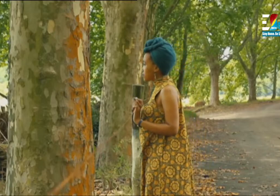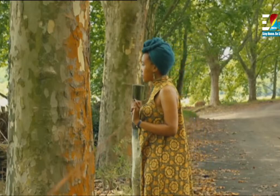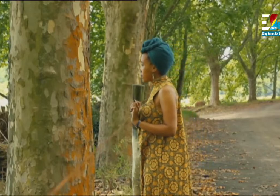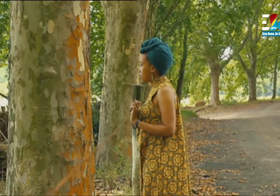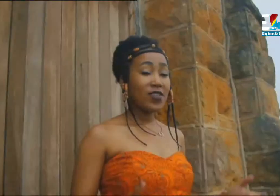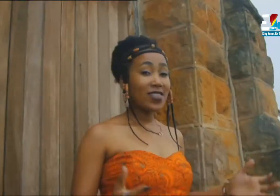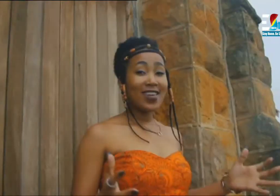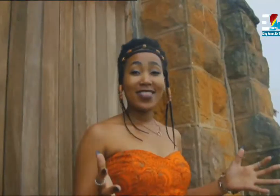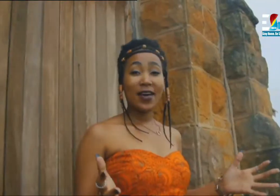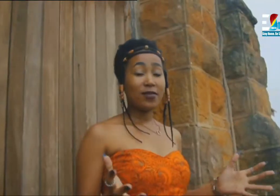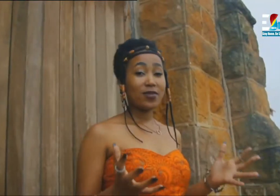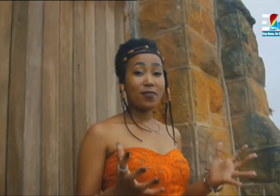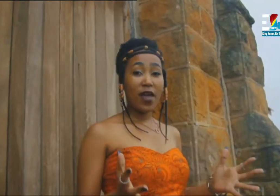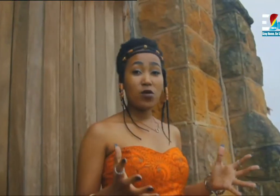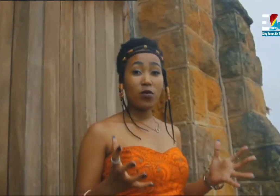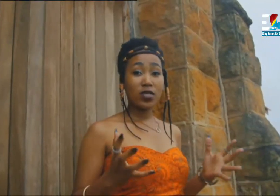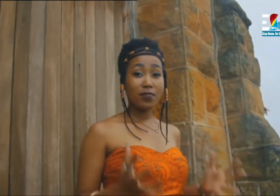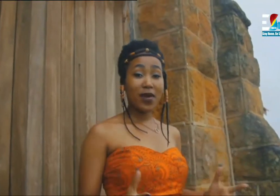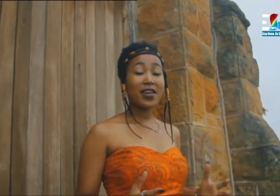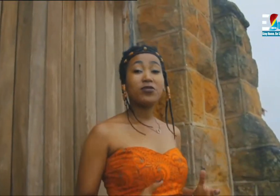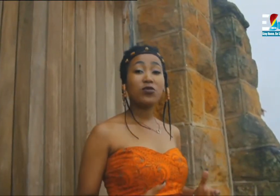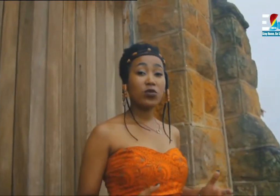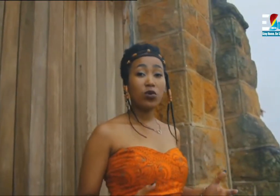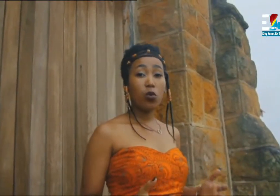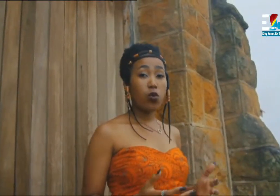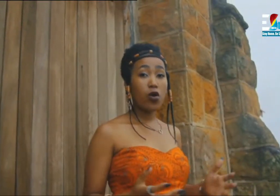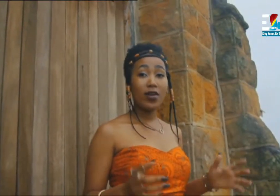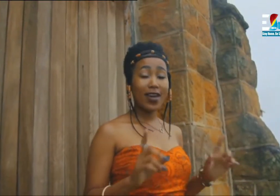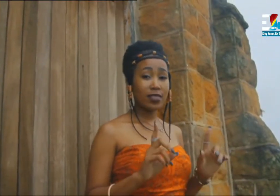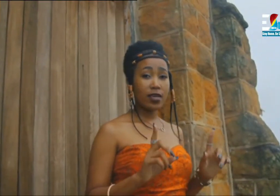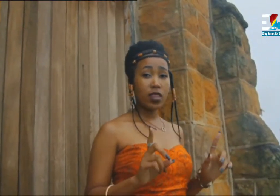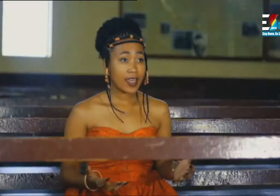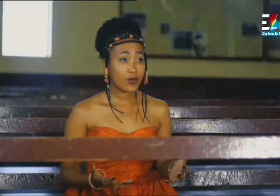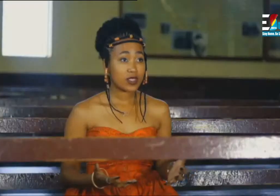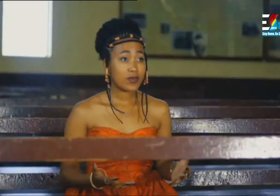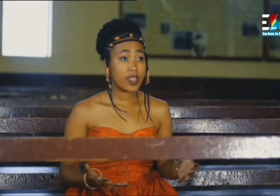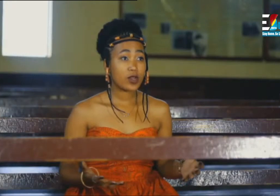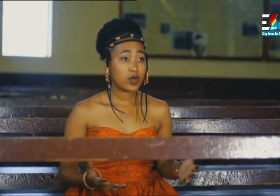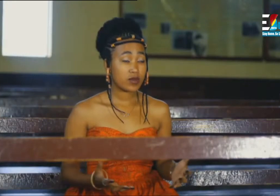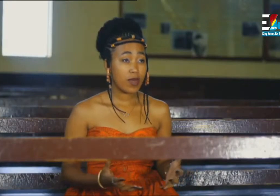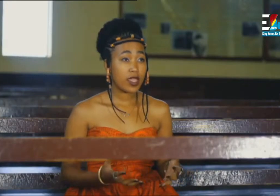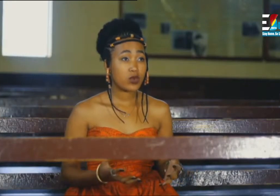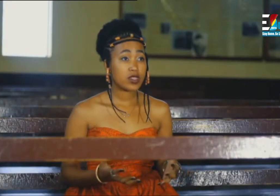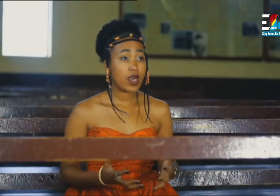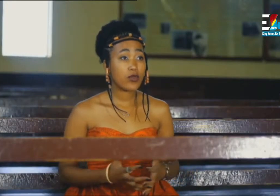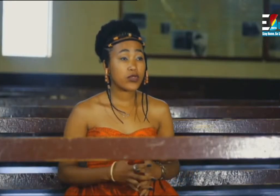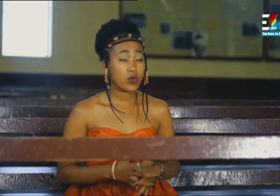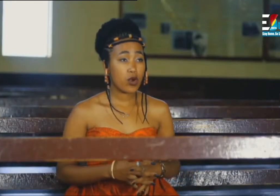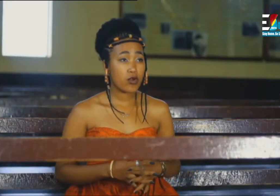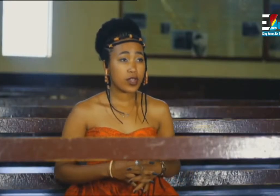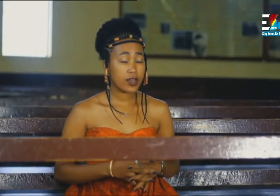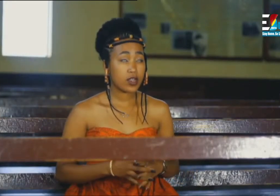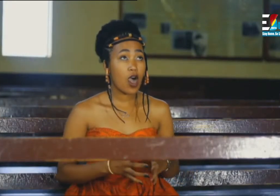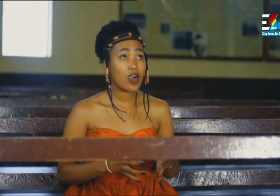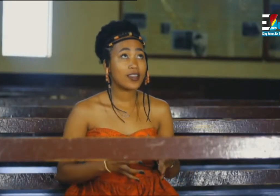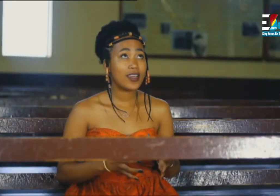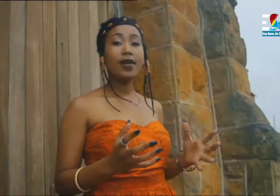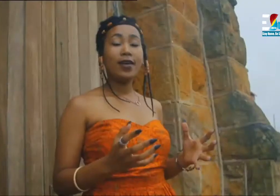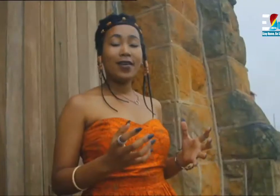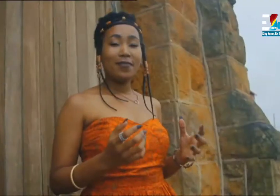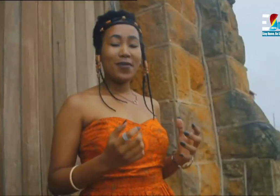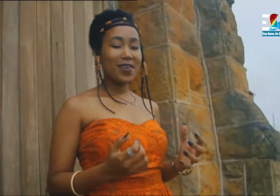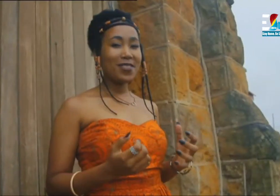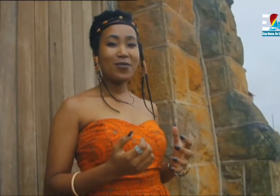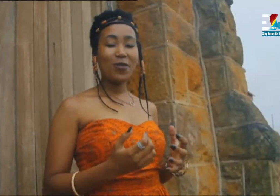God. Everything that was made through the Word. Nothing that was made without the Word. And